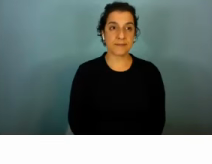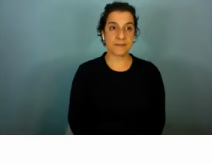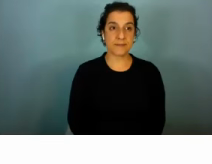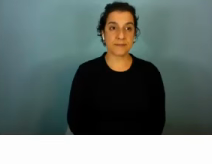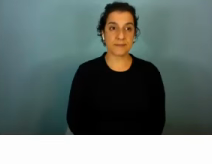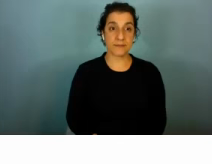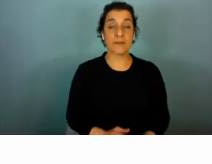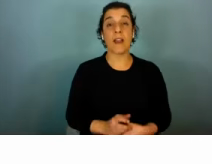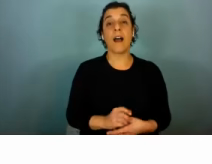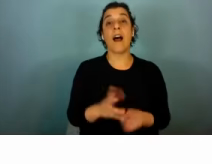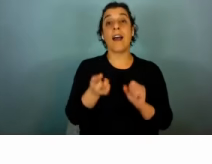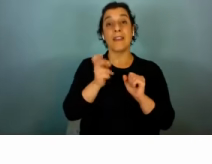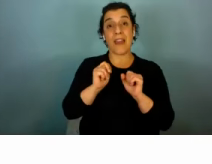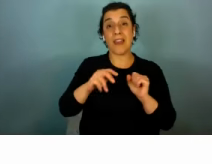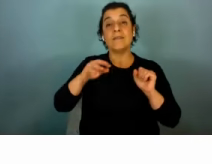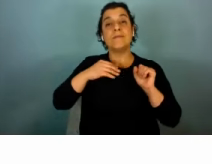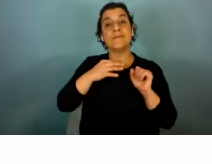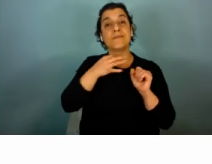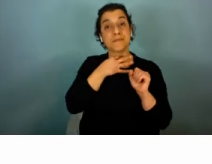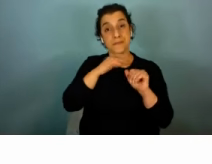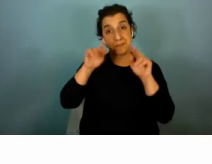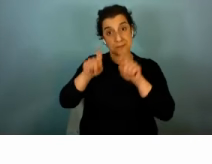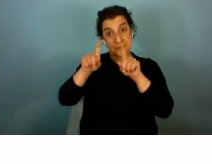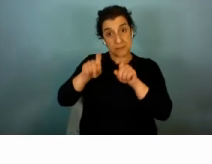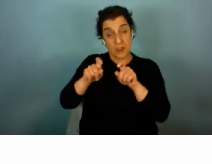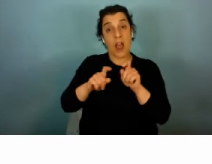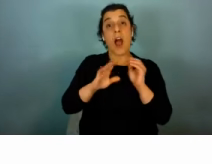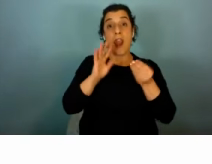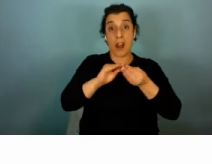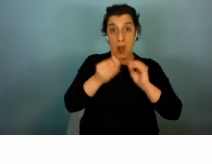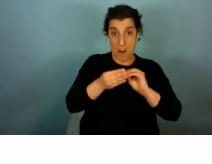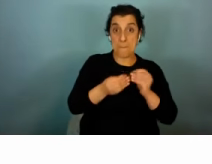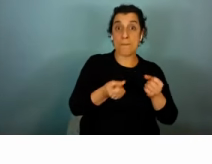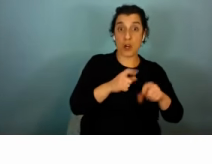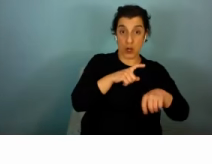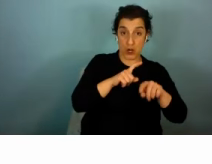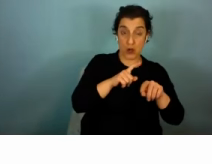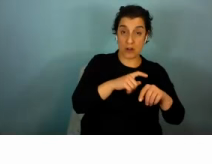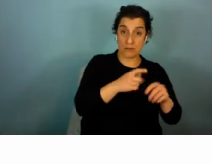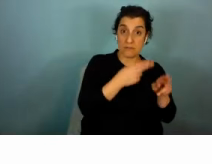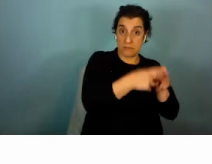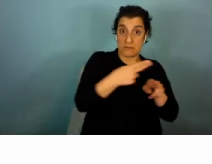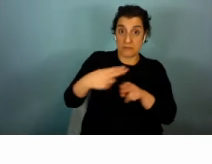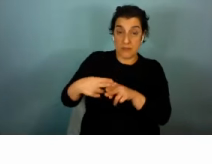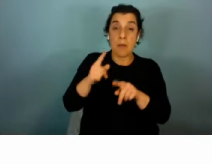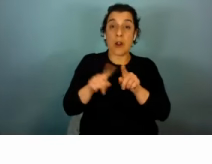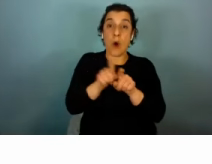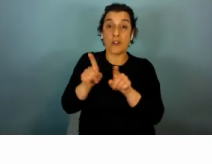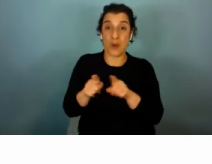We then wanted to test if not only repetition number, but also the distance between repetitions influenced word